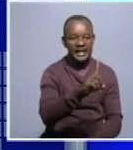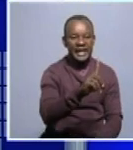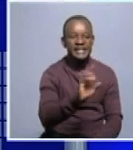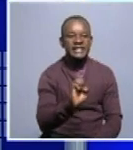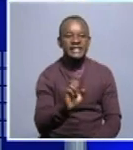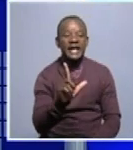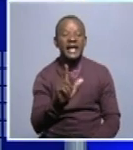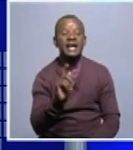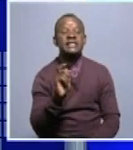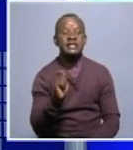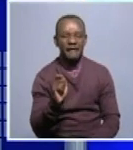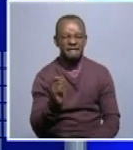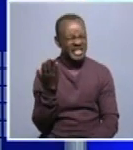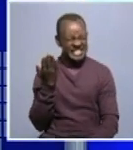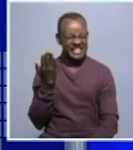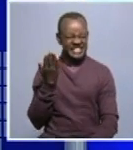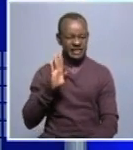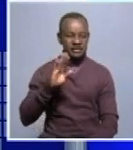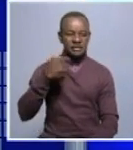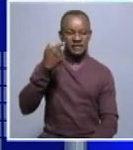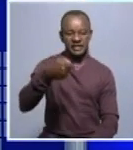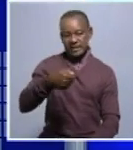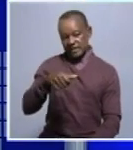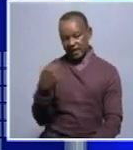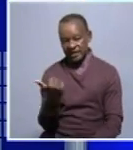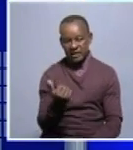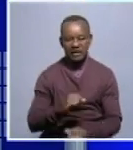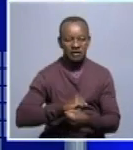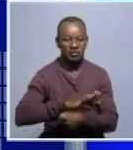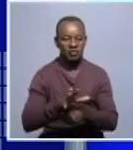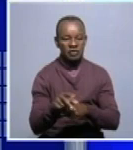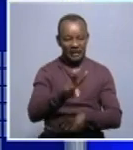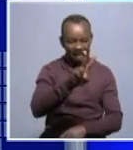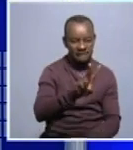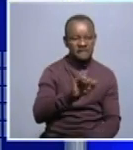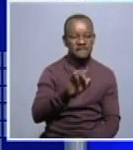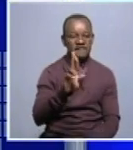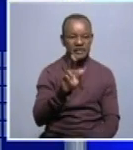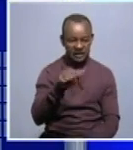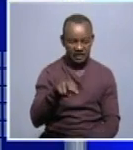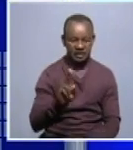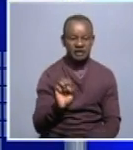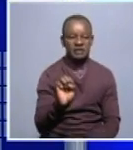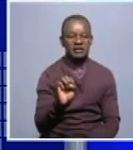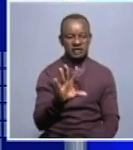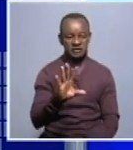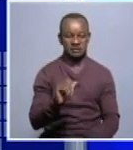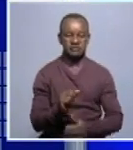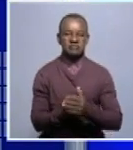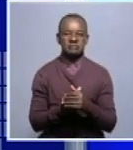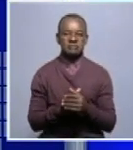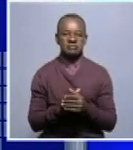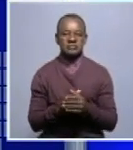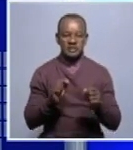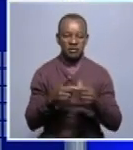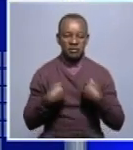Hailu, the WHO Medical Officer for Reproductive Health and member of the Laboratory Services for COVID-19 Response.